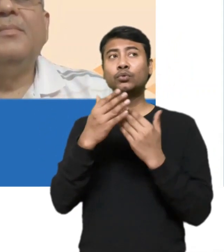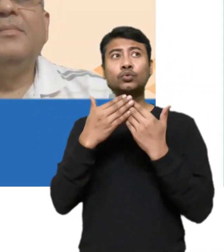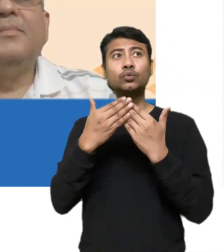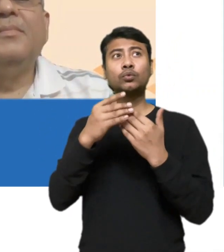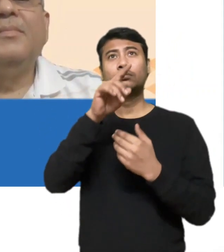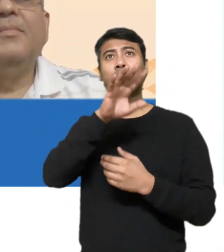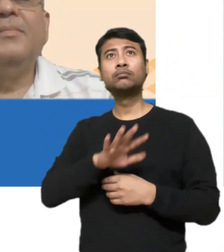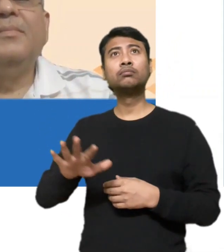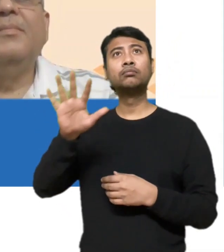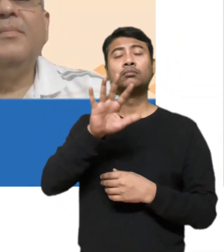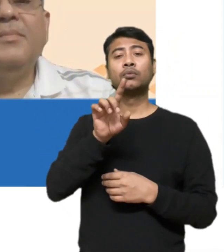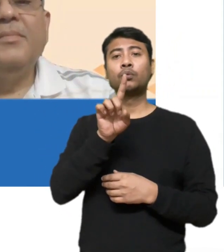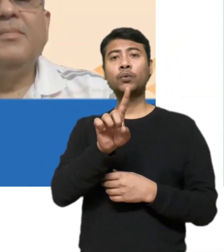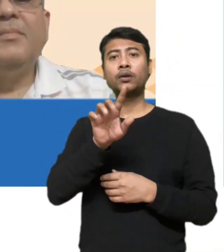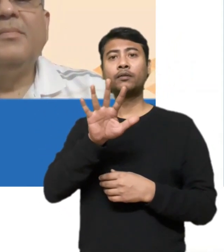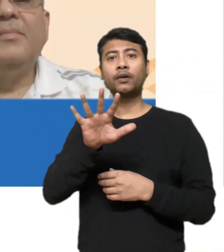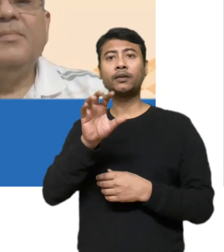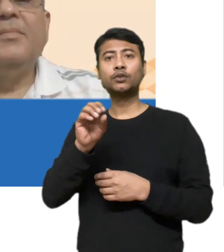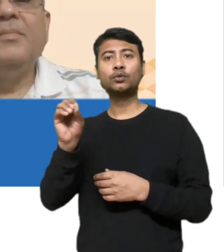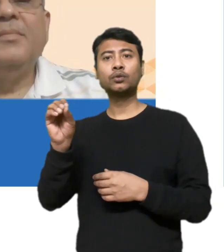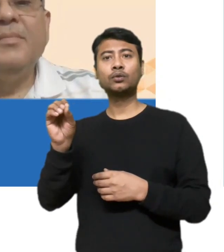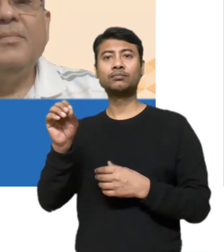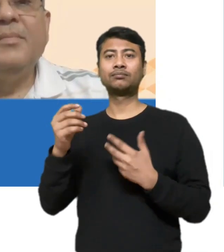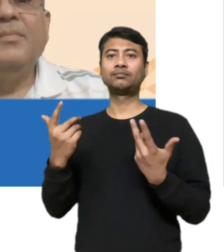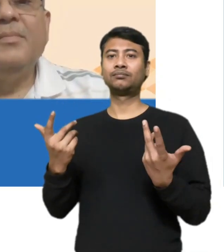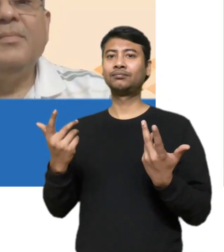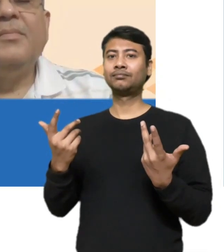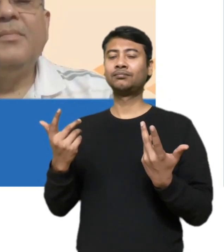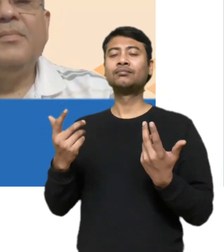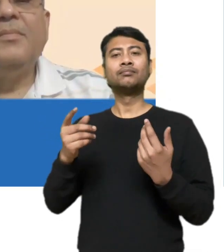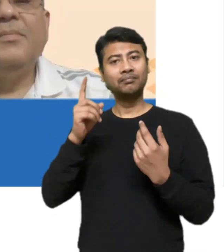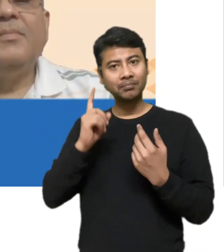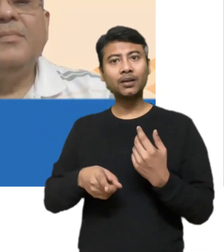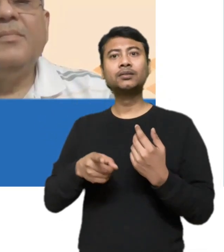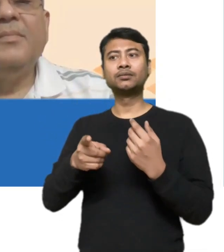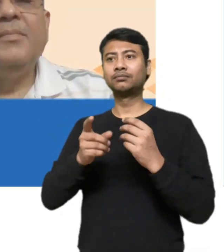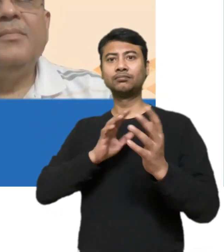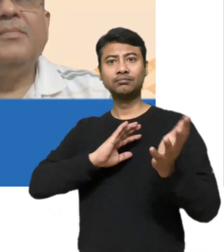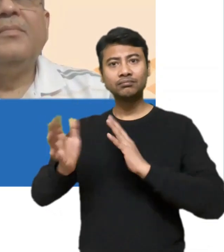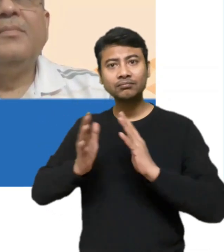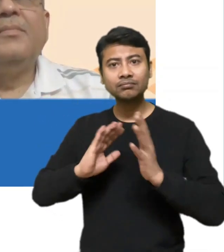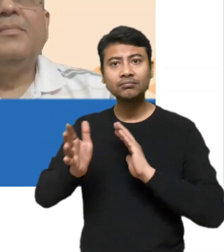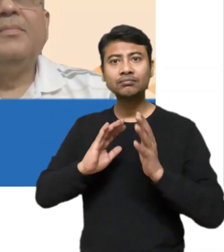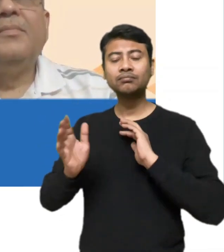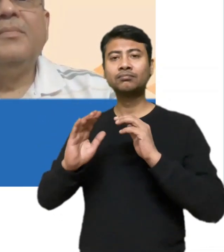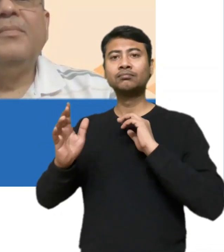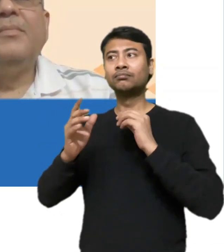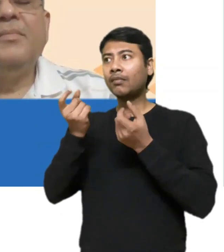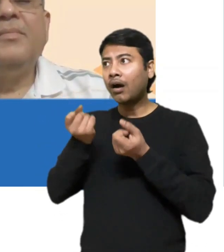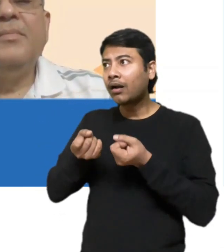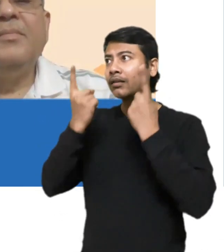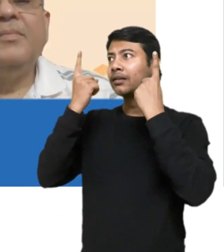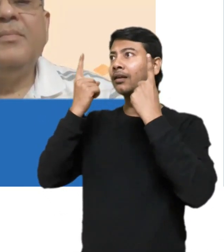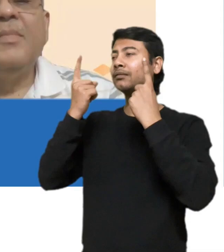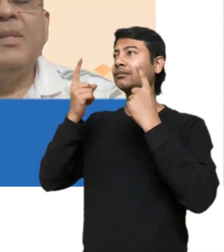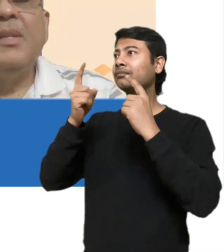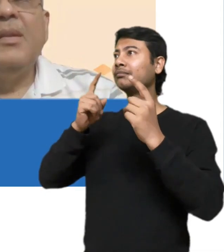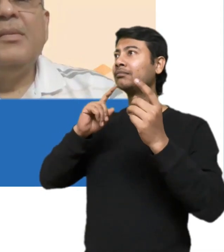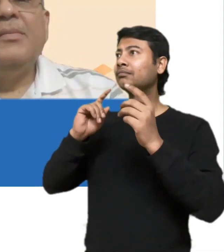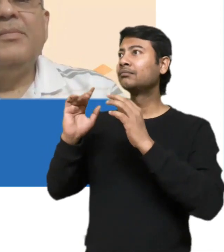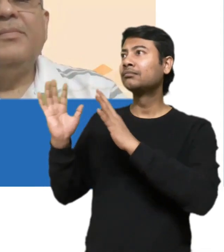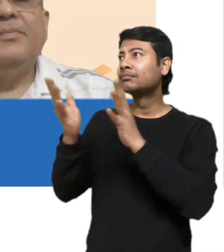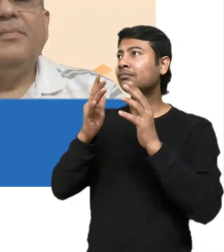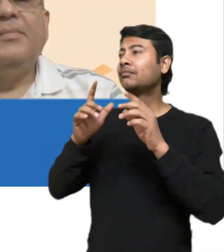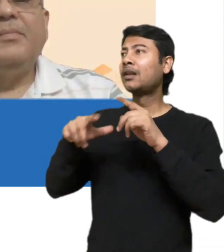the basic minimum requirement that people are learning in sign and in language, so that they can actually complete their education. So